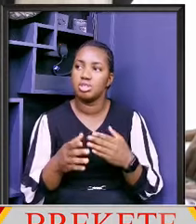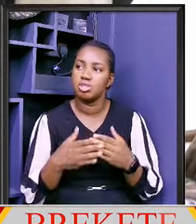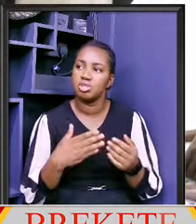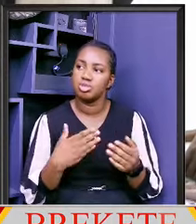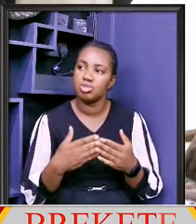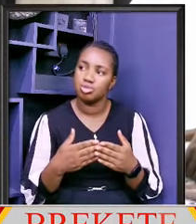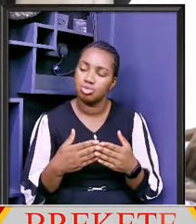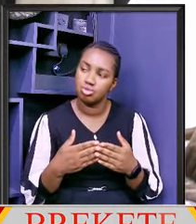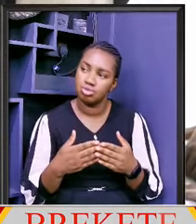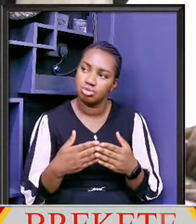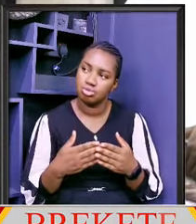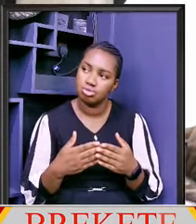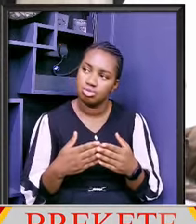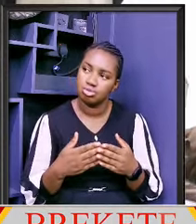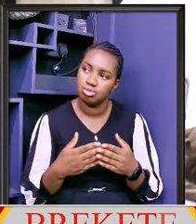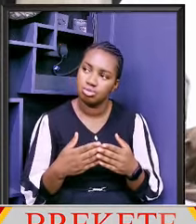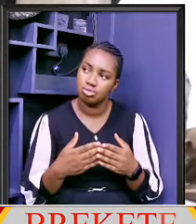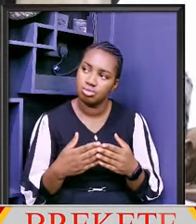both sides,